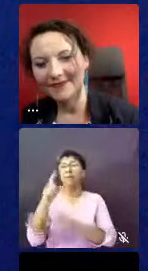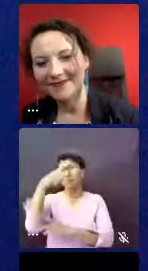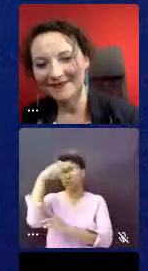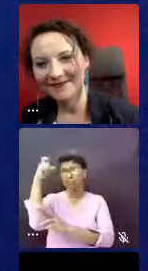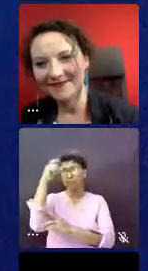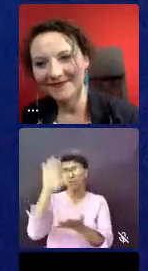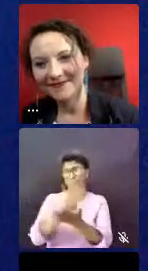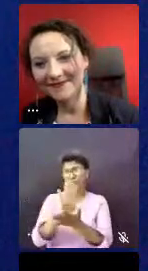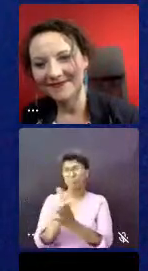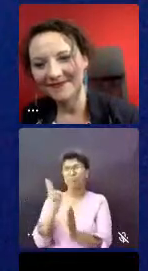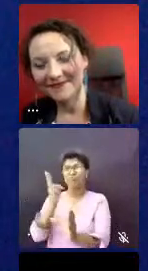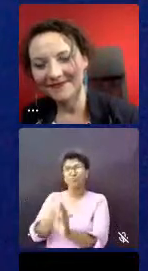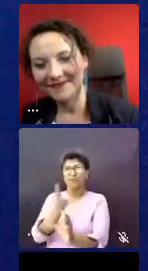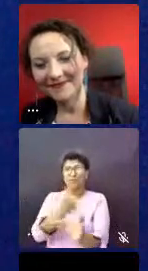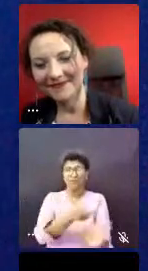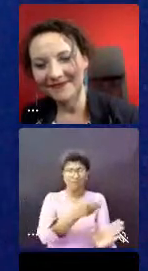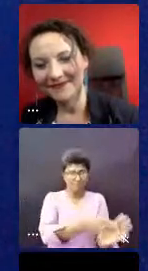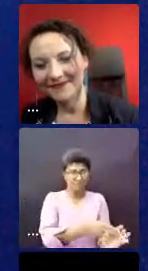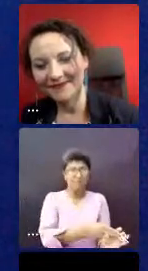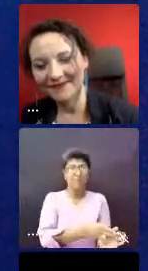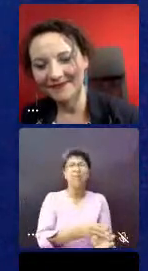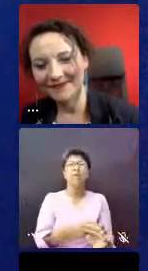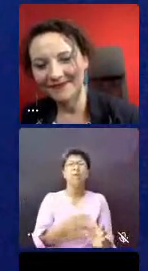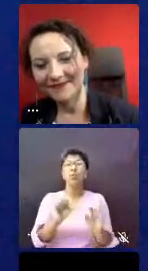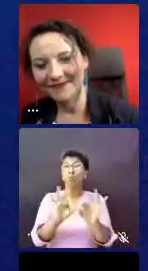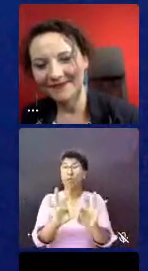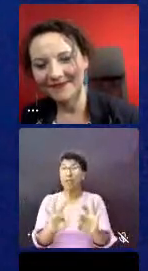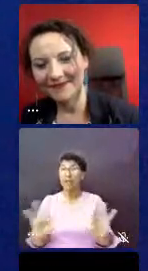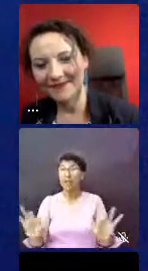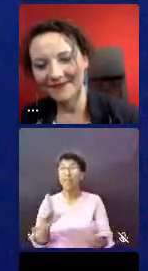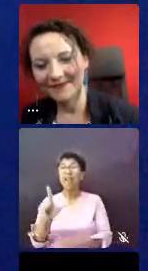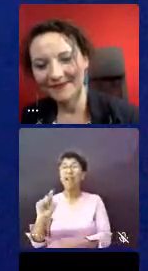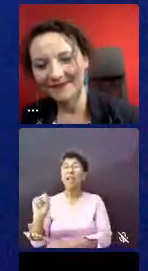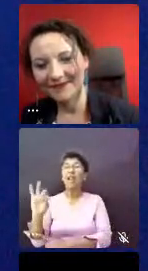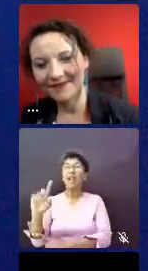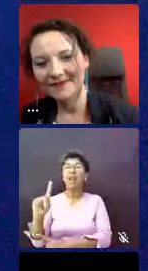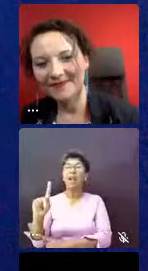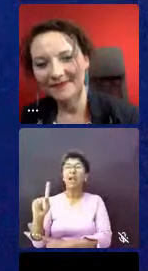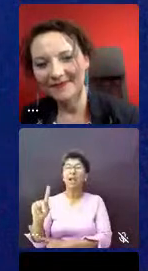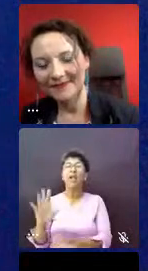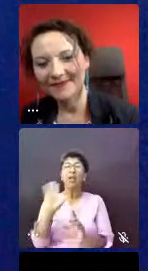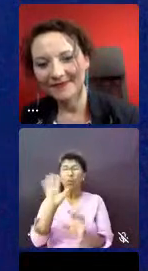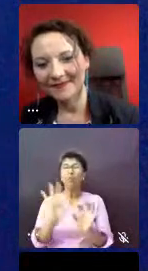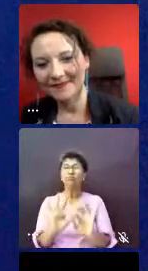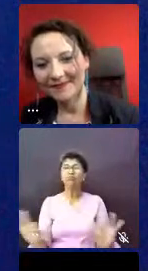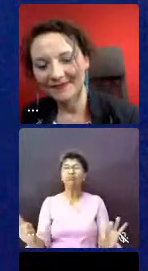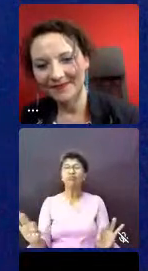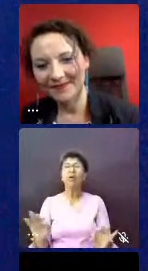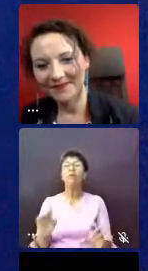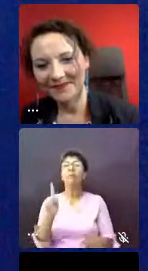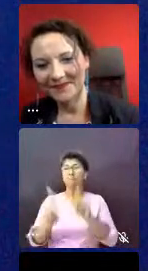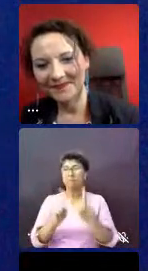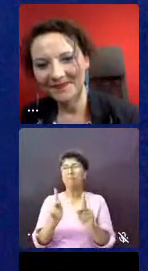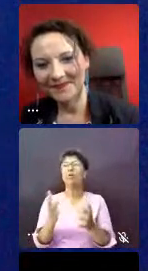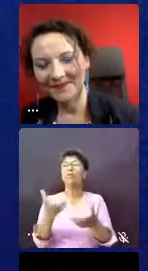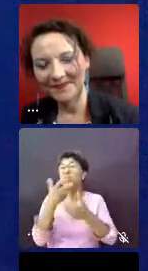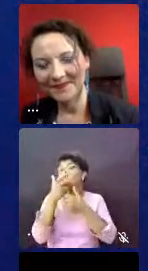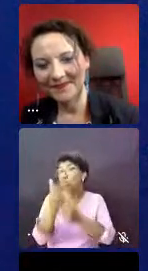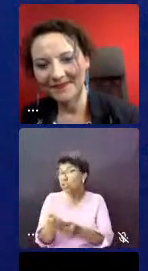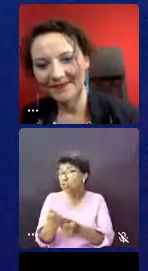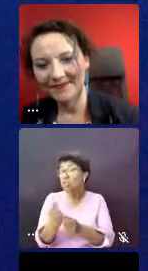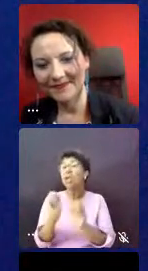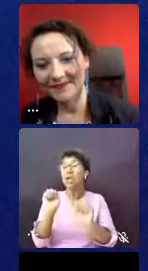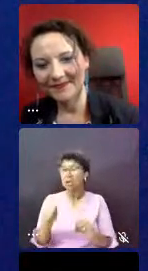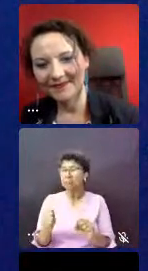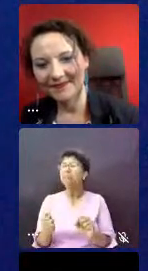school. We are going to add the link in the comments or in the description so that people are interested and they can join